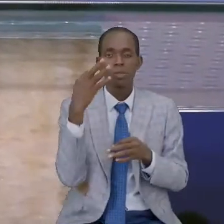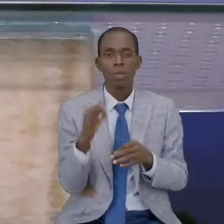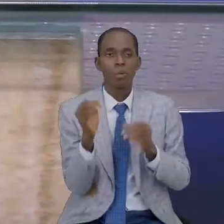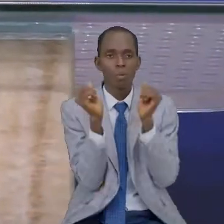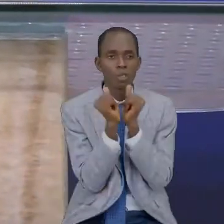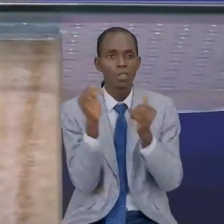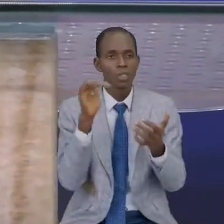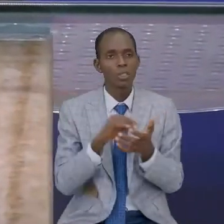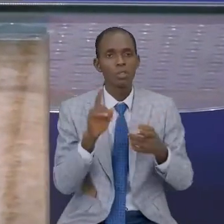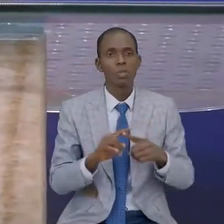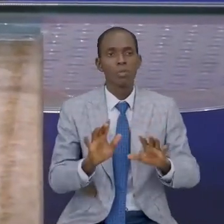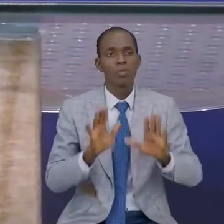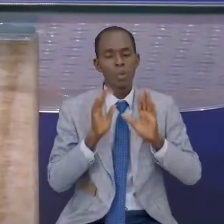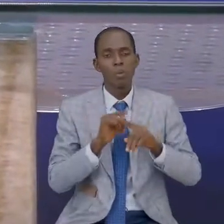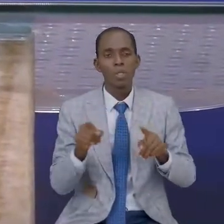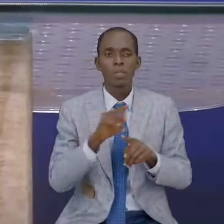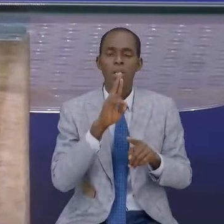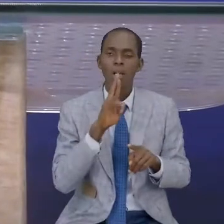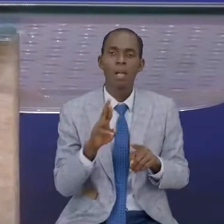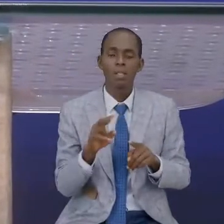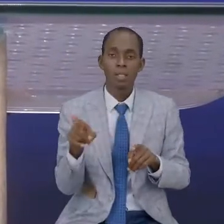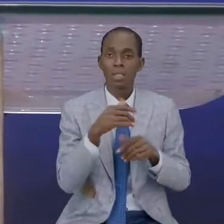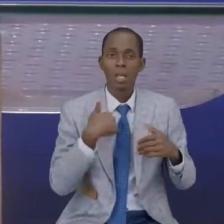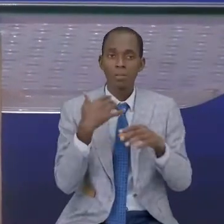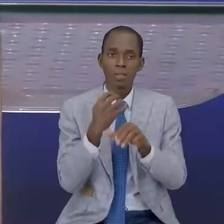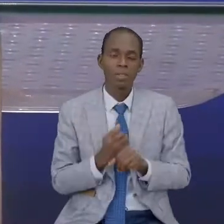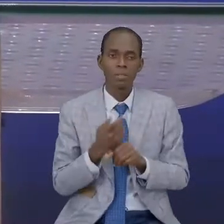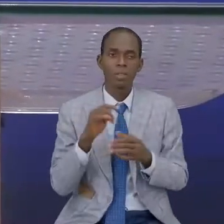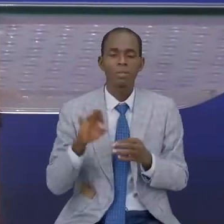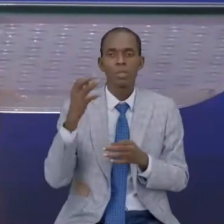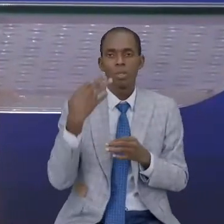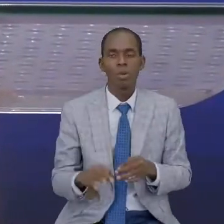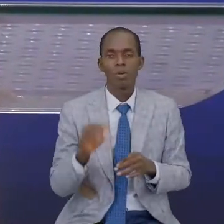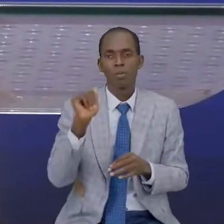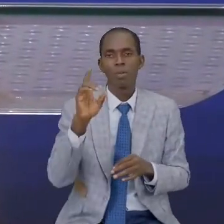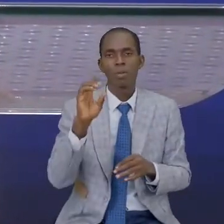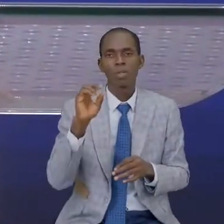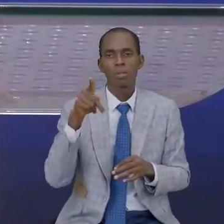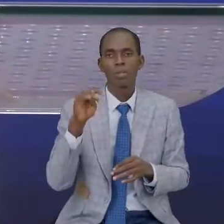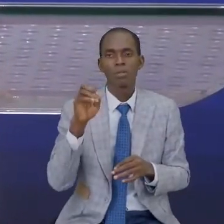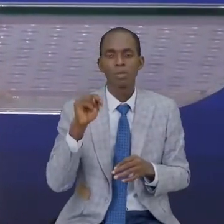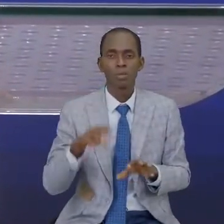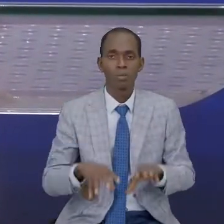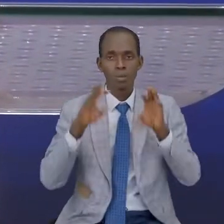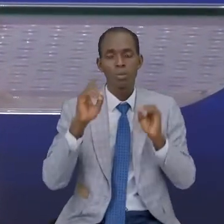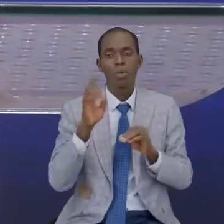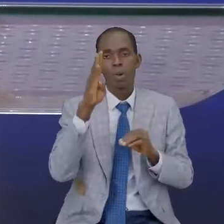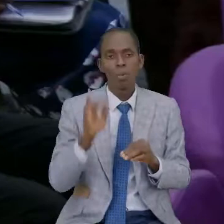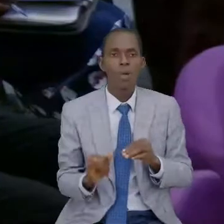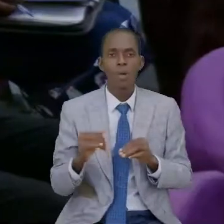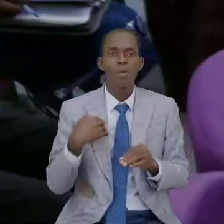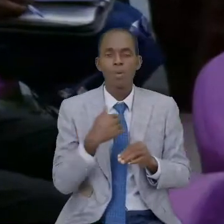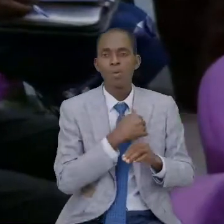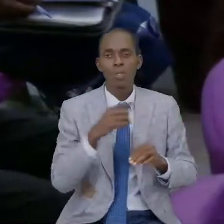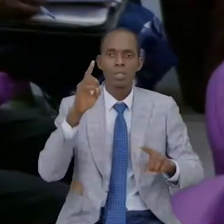but ye have received the spirit of adoption, whereby we cry,"